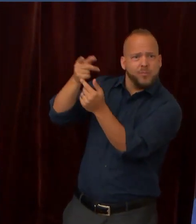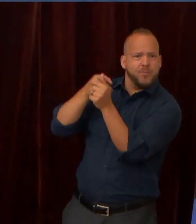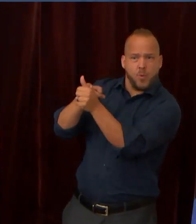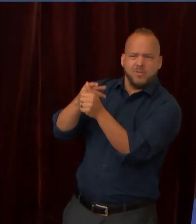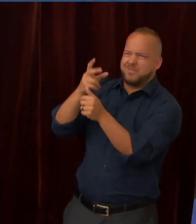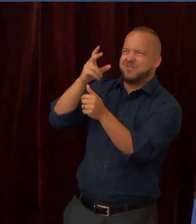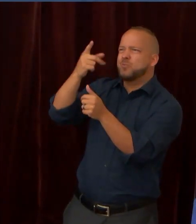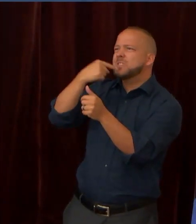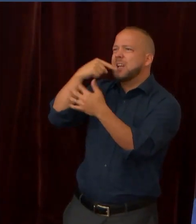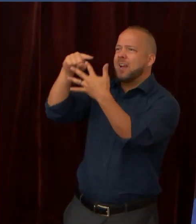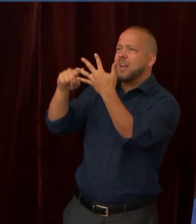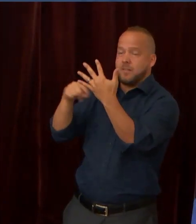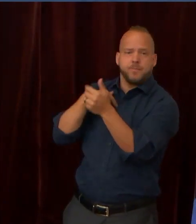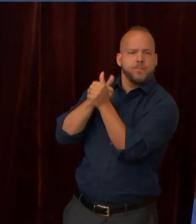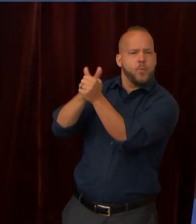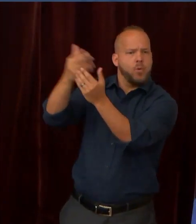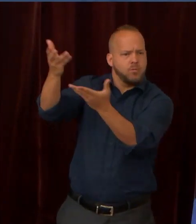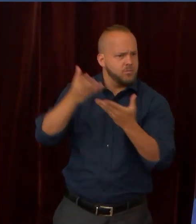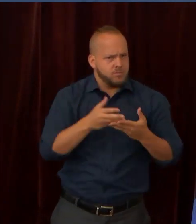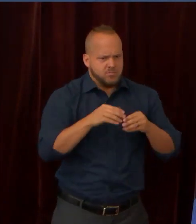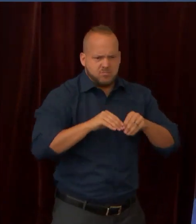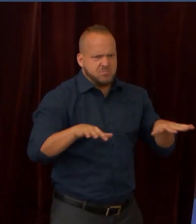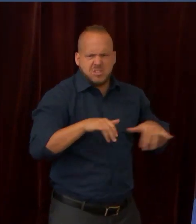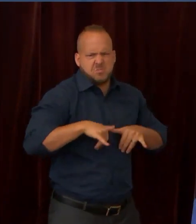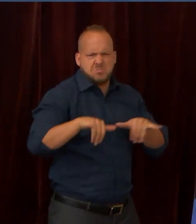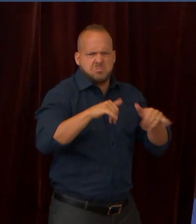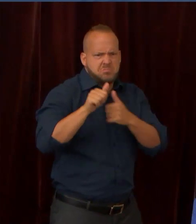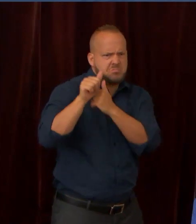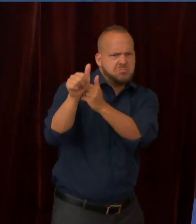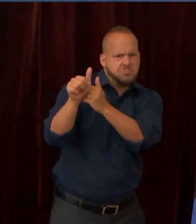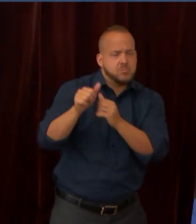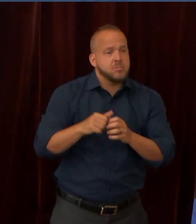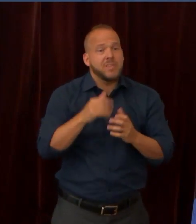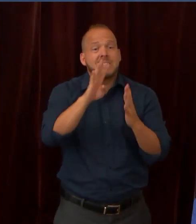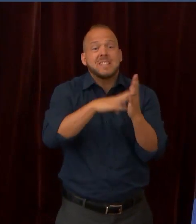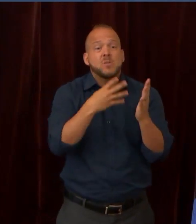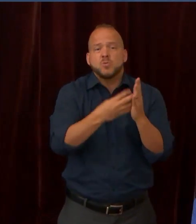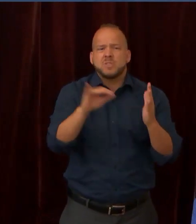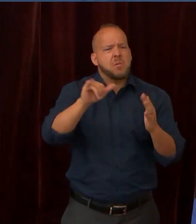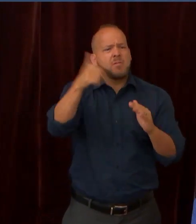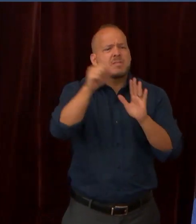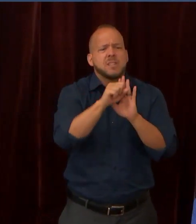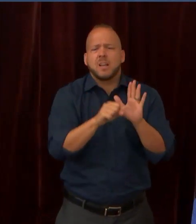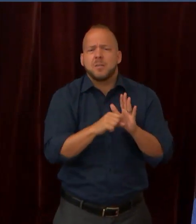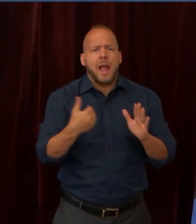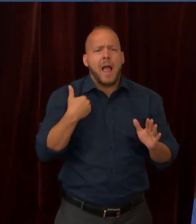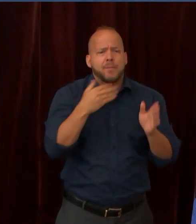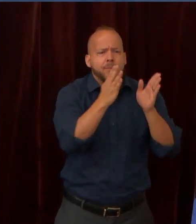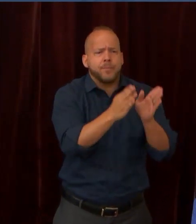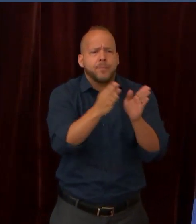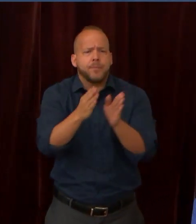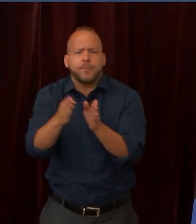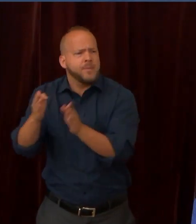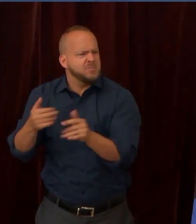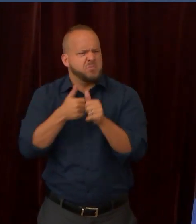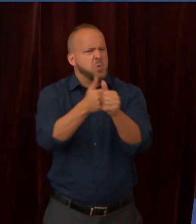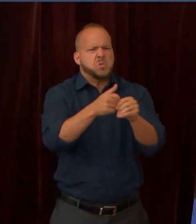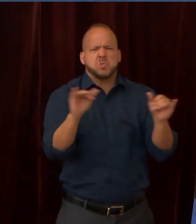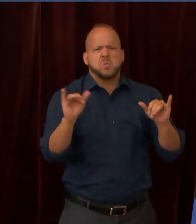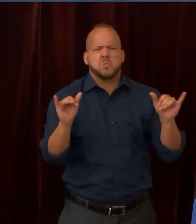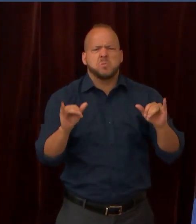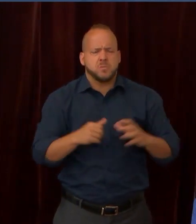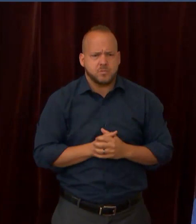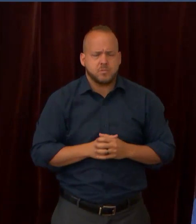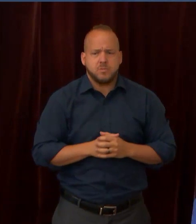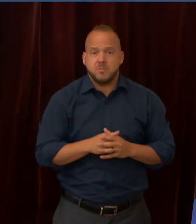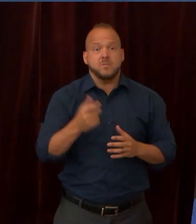guideline. And then we have essentially the same metrics that these other states have looked at that are evaluated in the application. So in